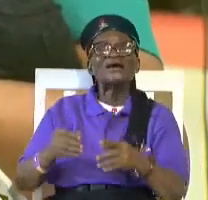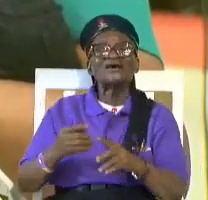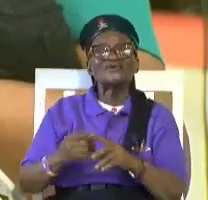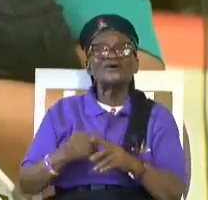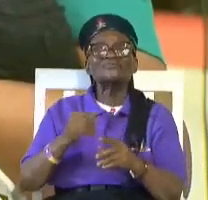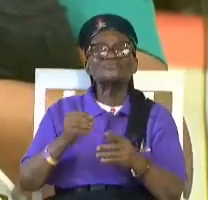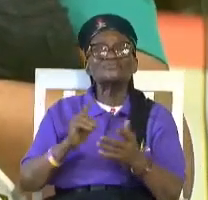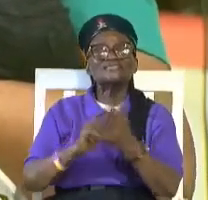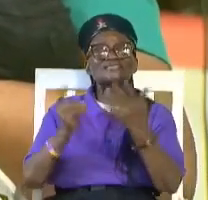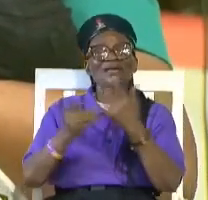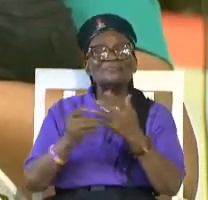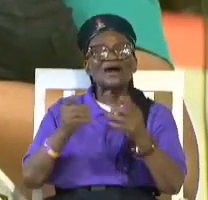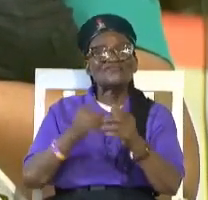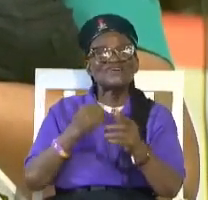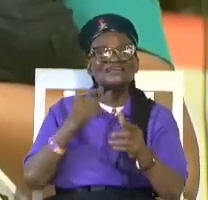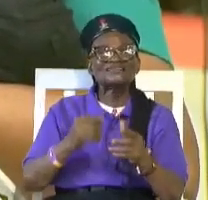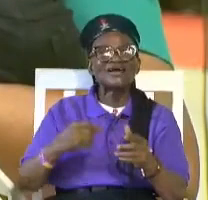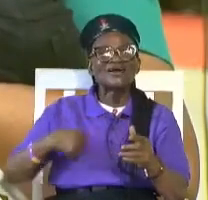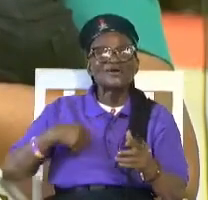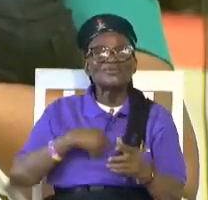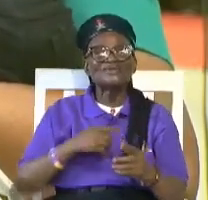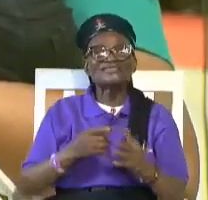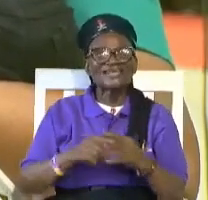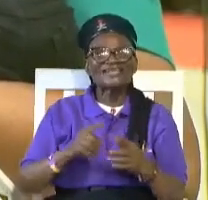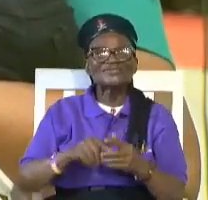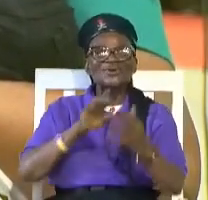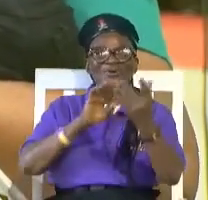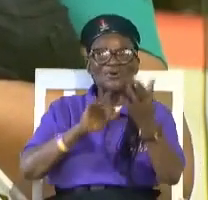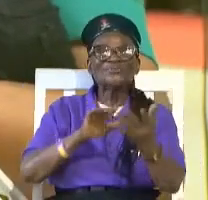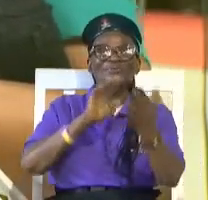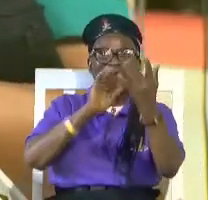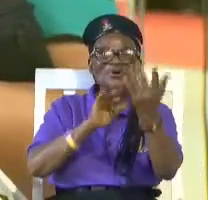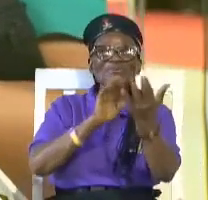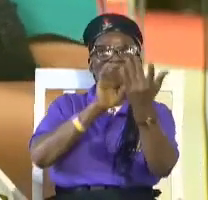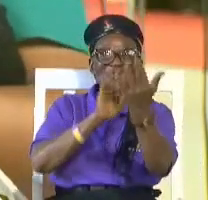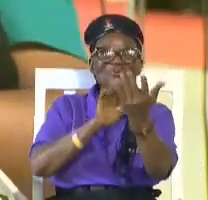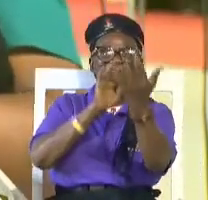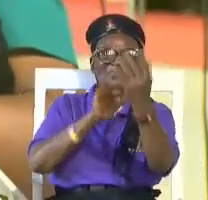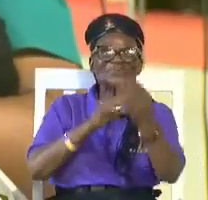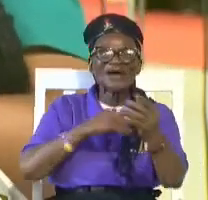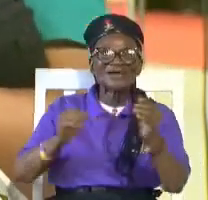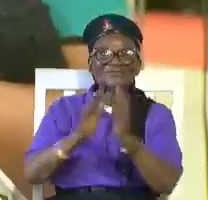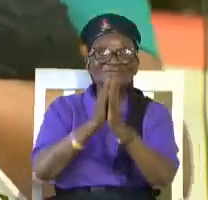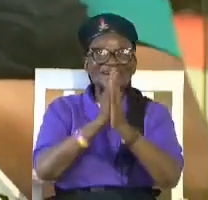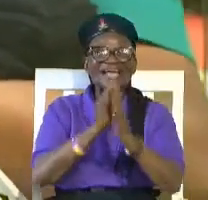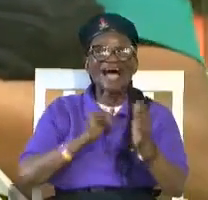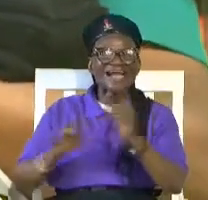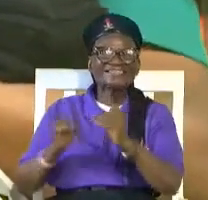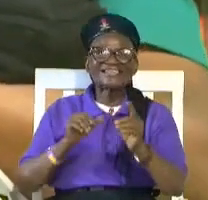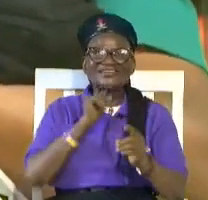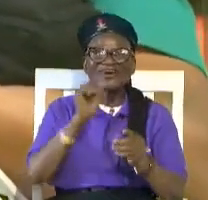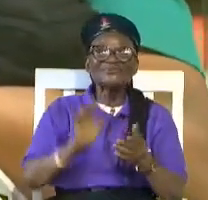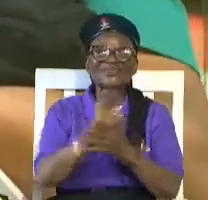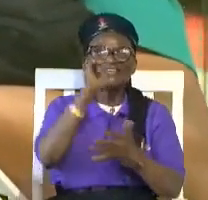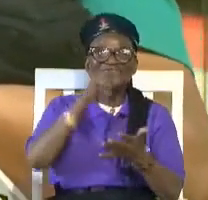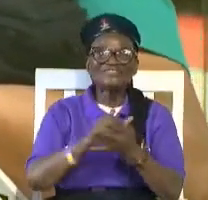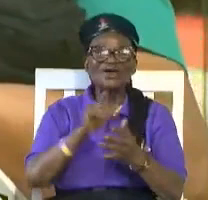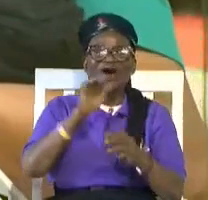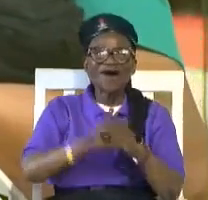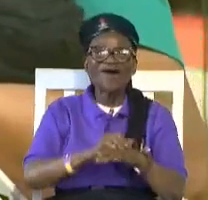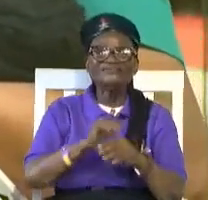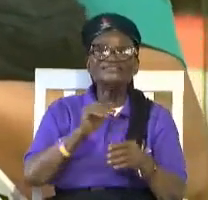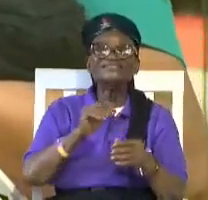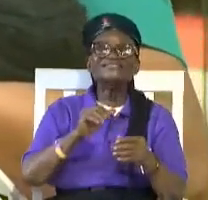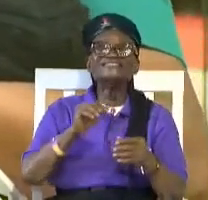1st, we are hoping and praying. I was still believing. Then on the 31st of December,